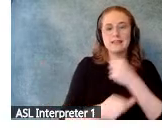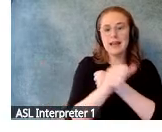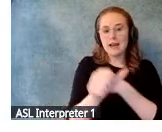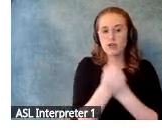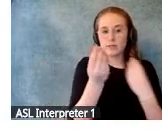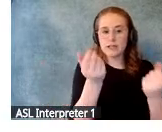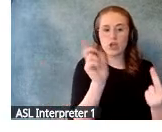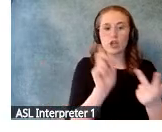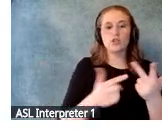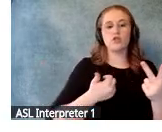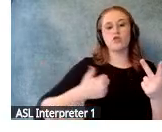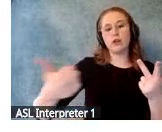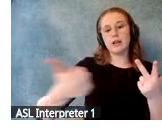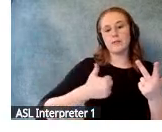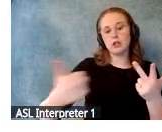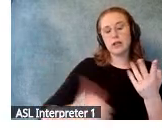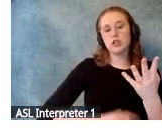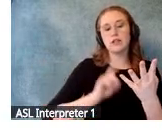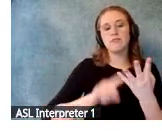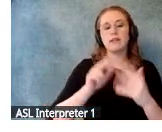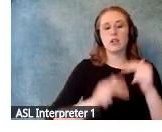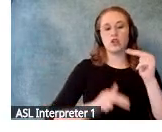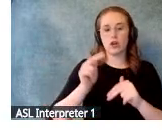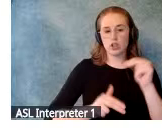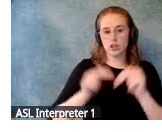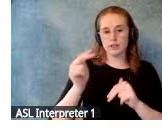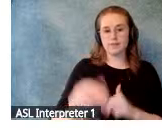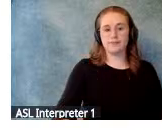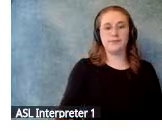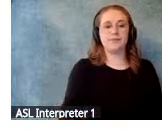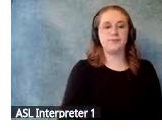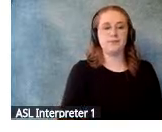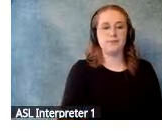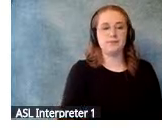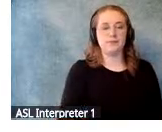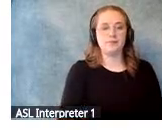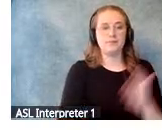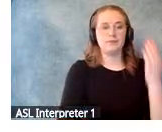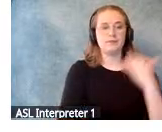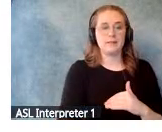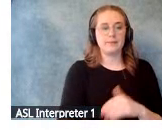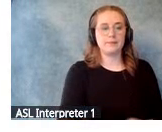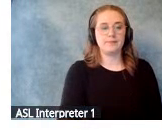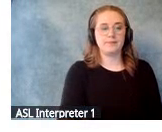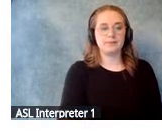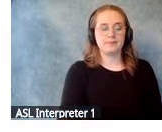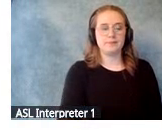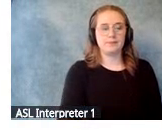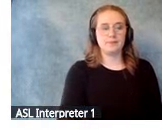hazardous materials, transportation, and construction. Next slide, please.